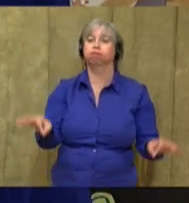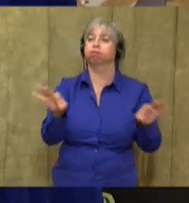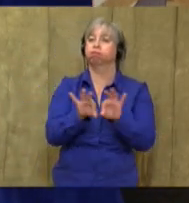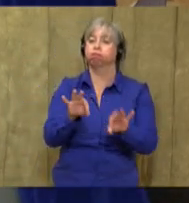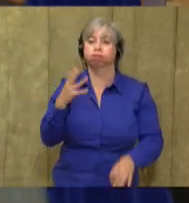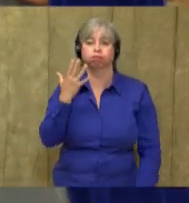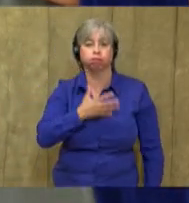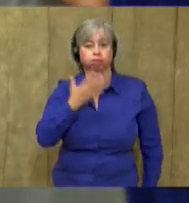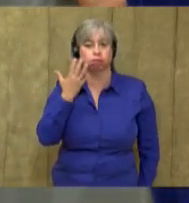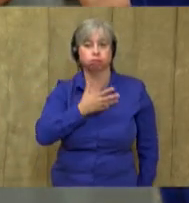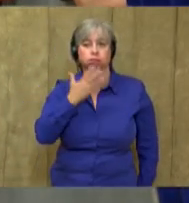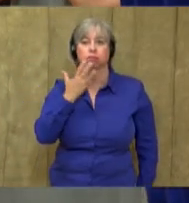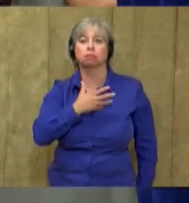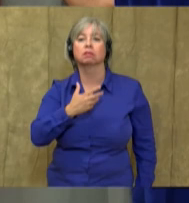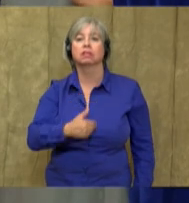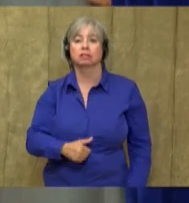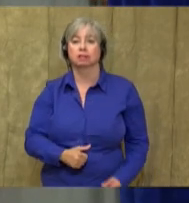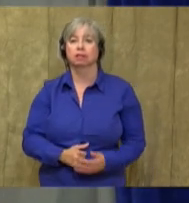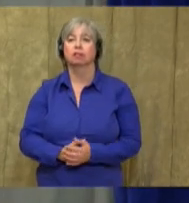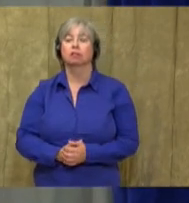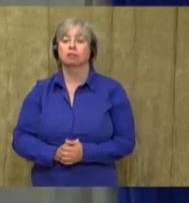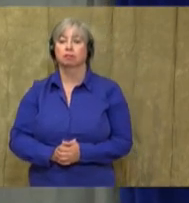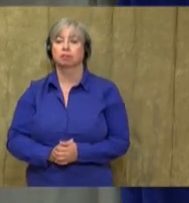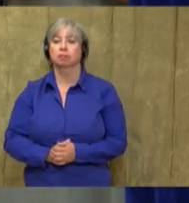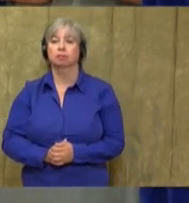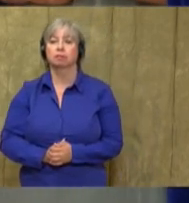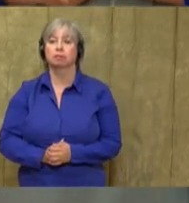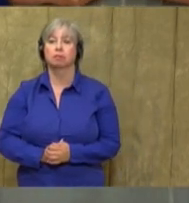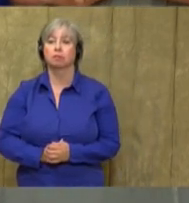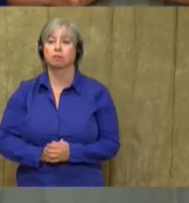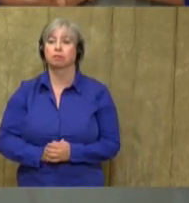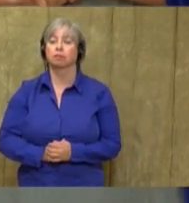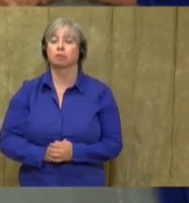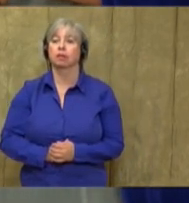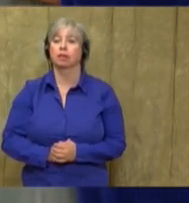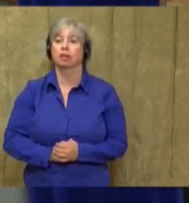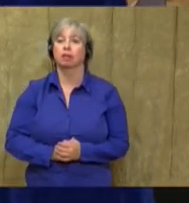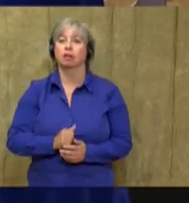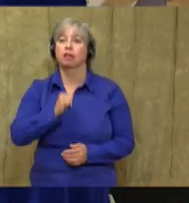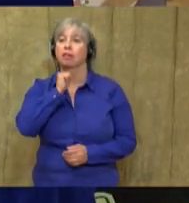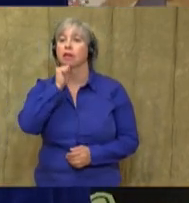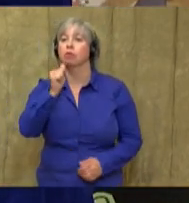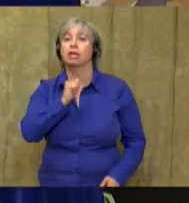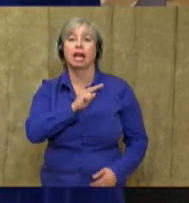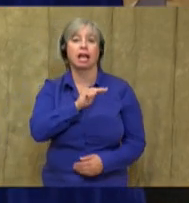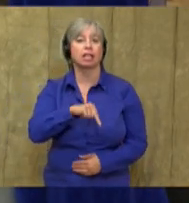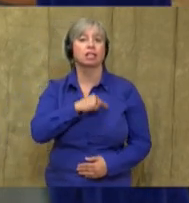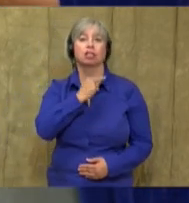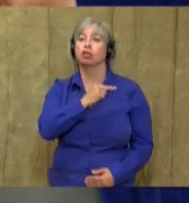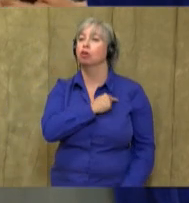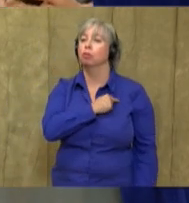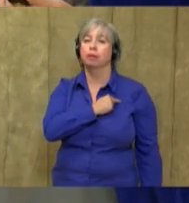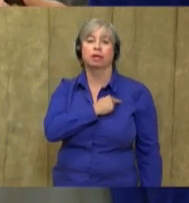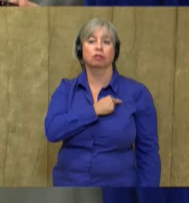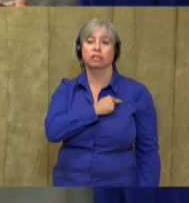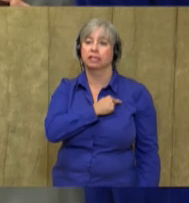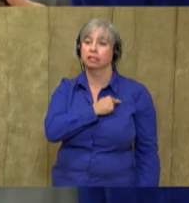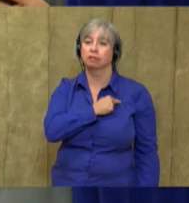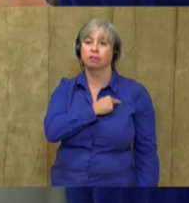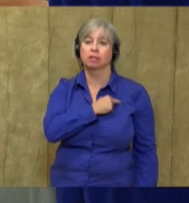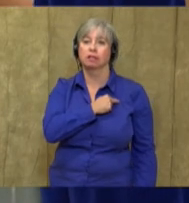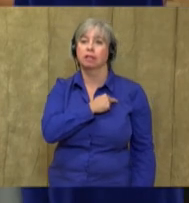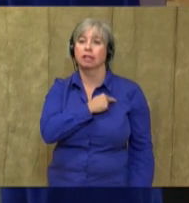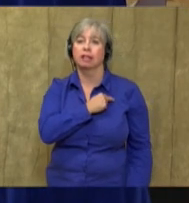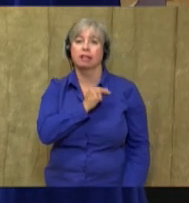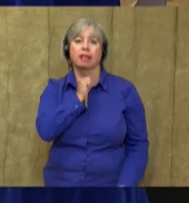godfathers of the Renaissance. They were not nobility. That's an interesting thing. The Medici did not